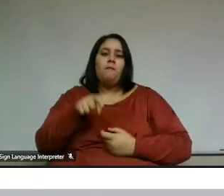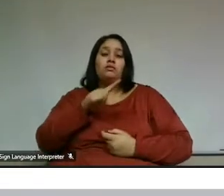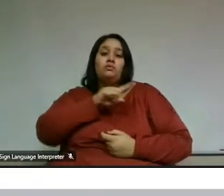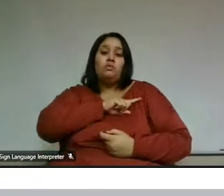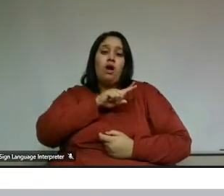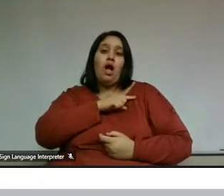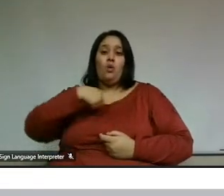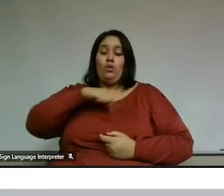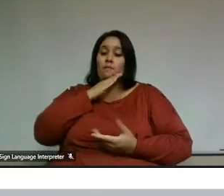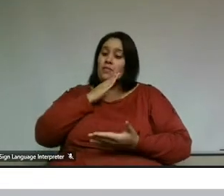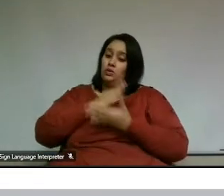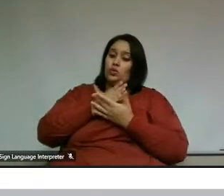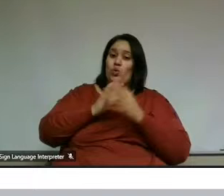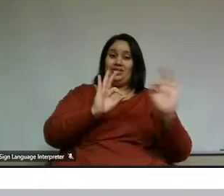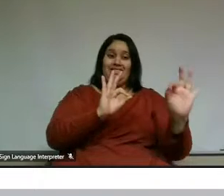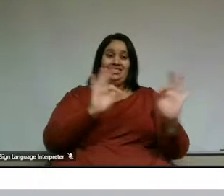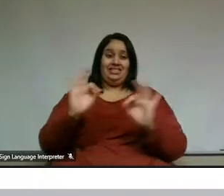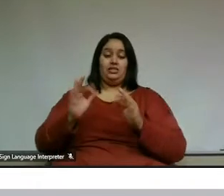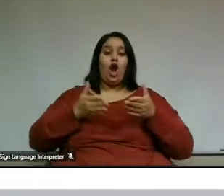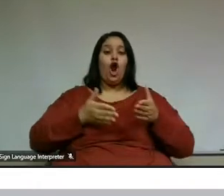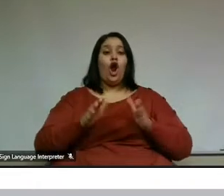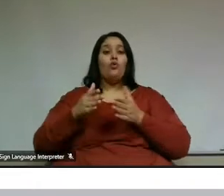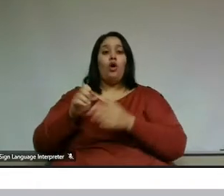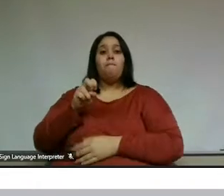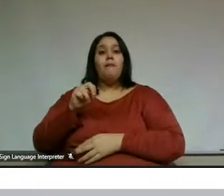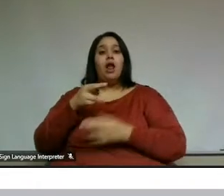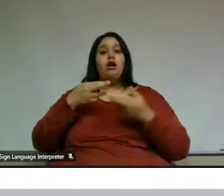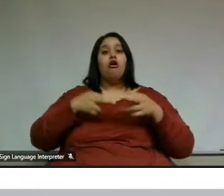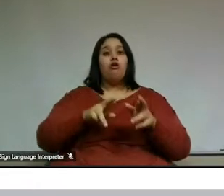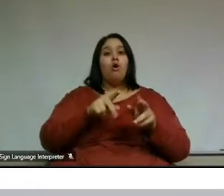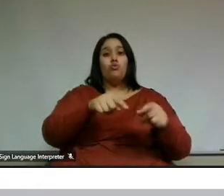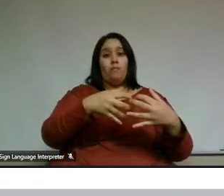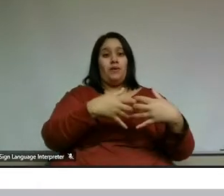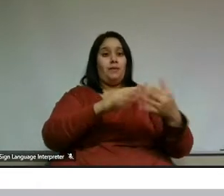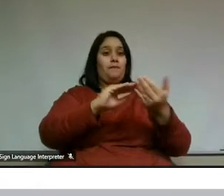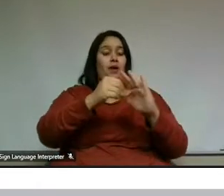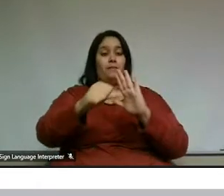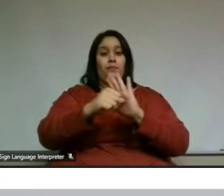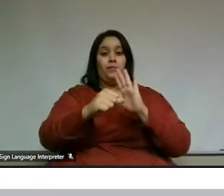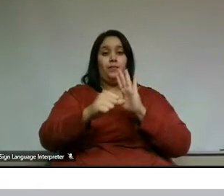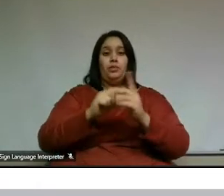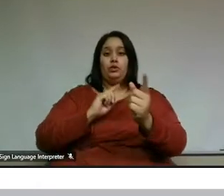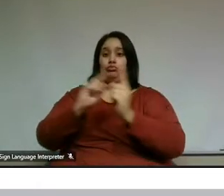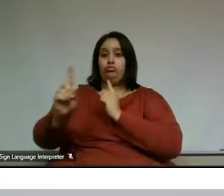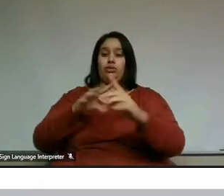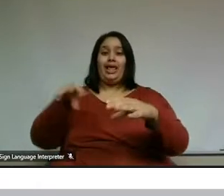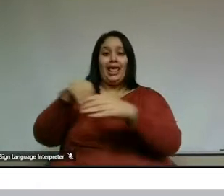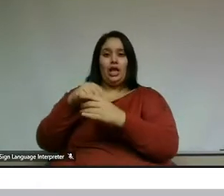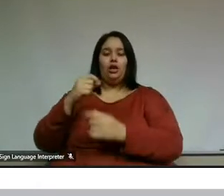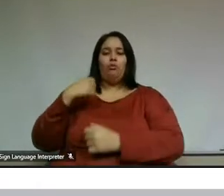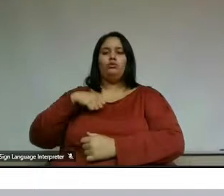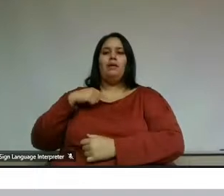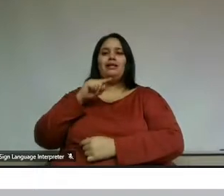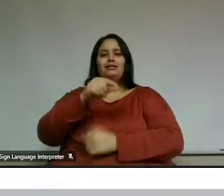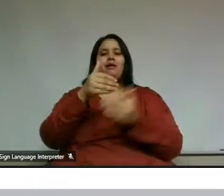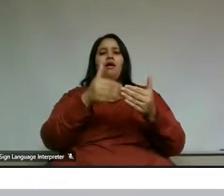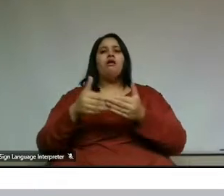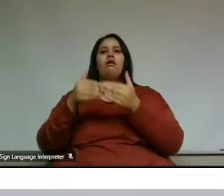that these roads of joint significance passing through municipalities are properly looked after, because they